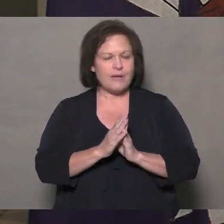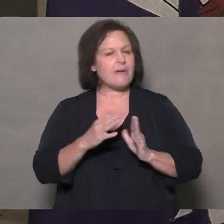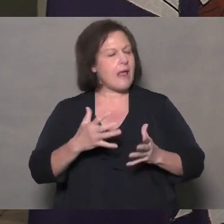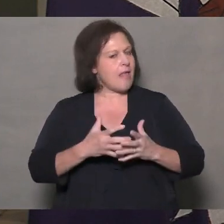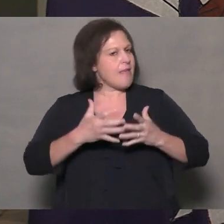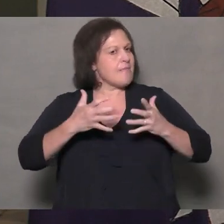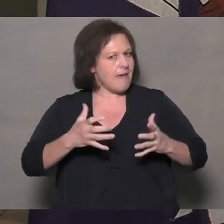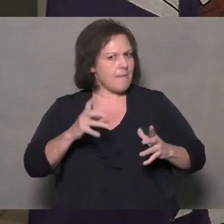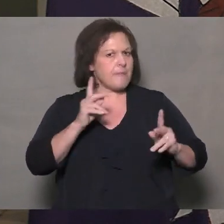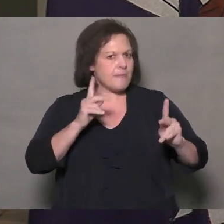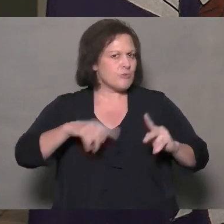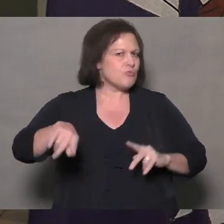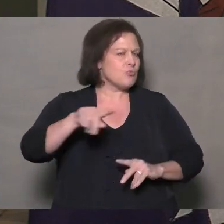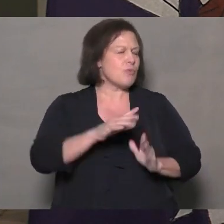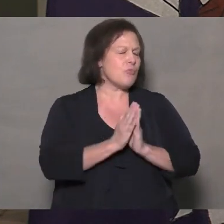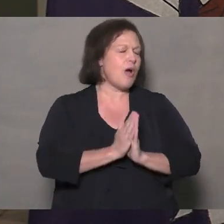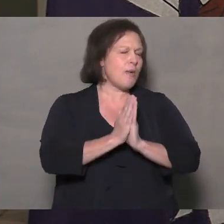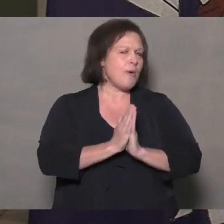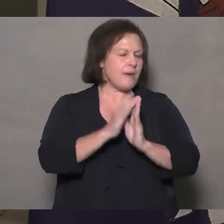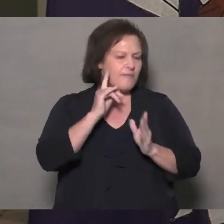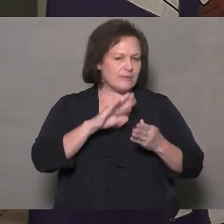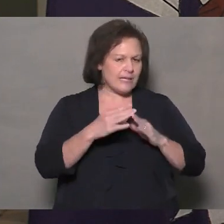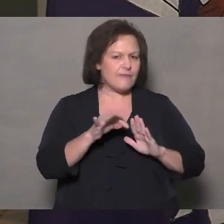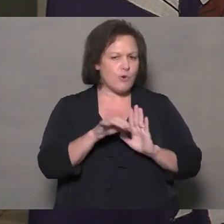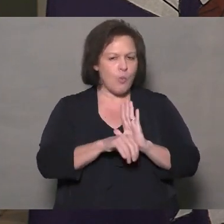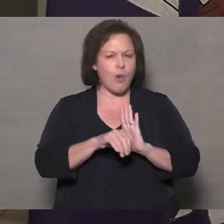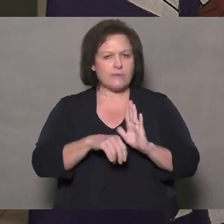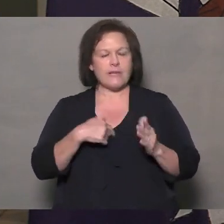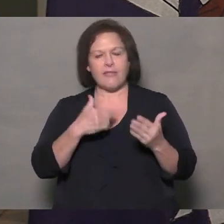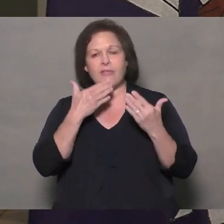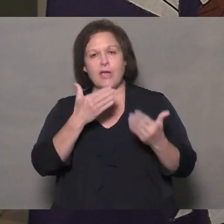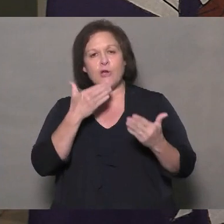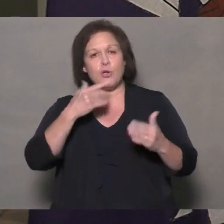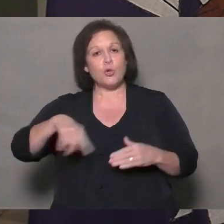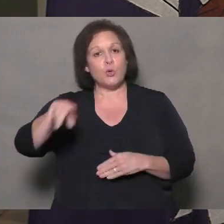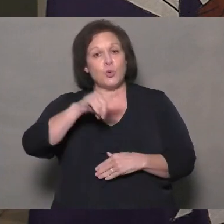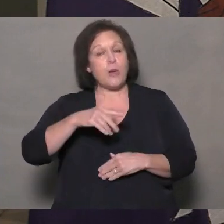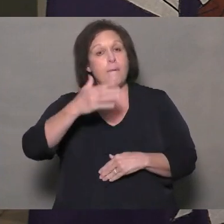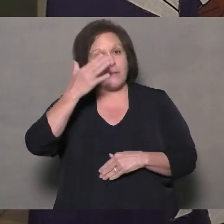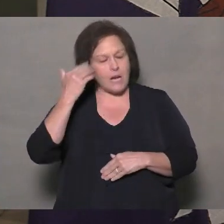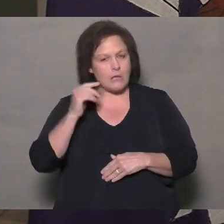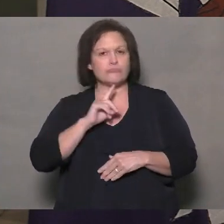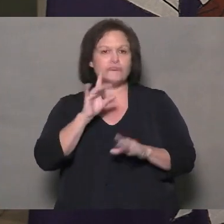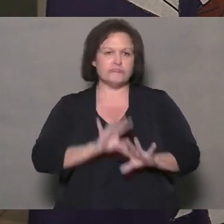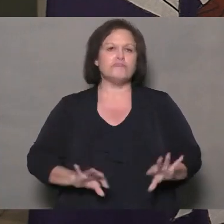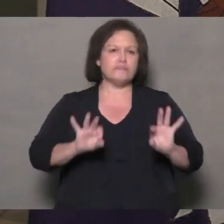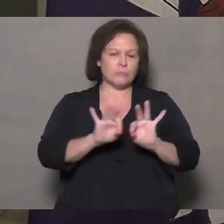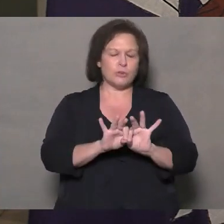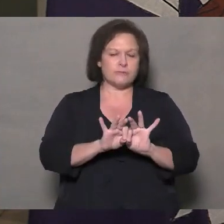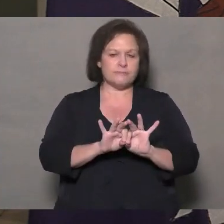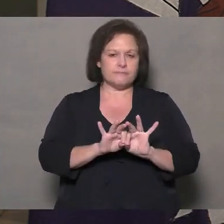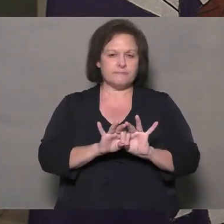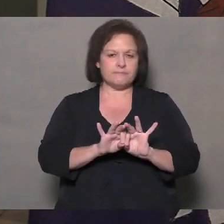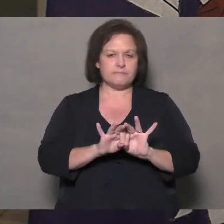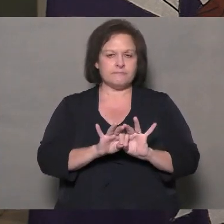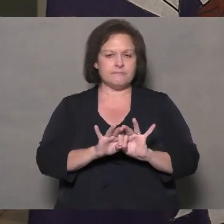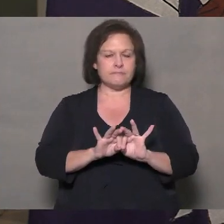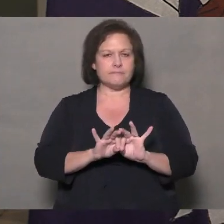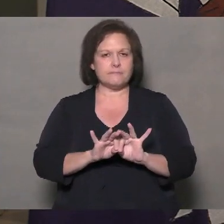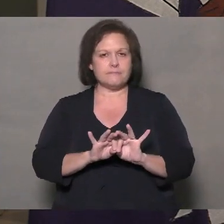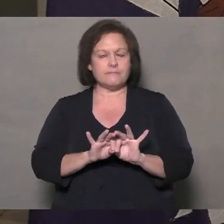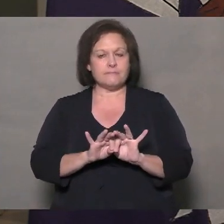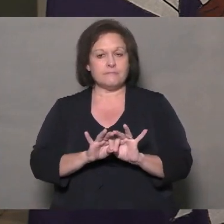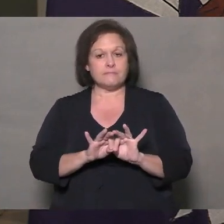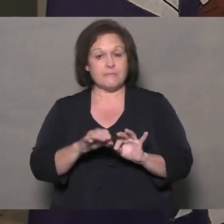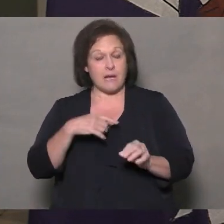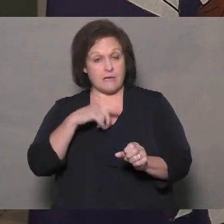warriors in the city of New Orleans, and I thank you because it matters. As I